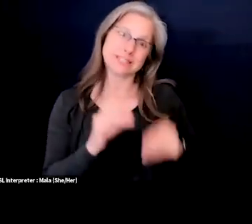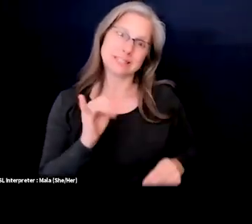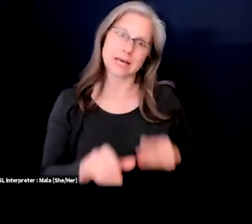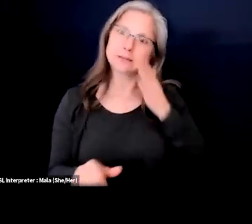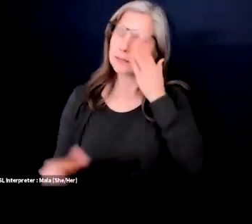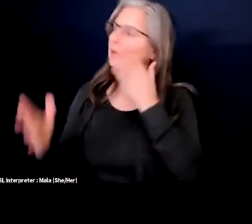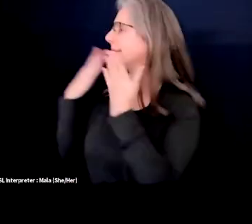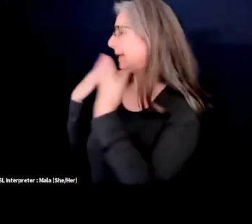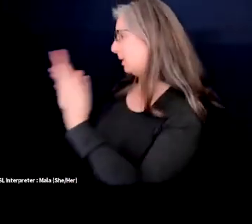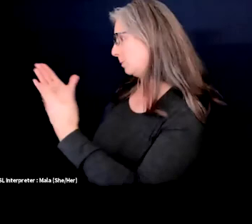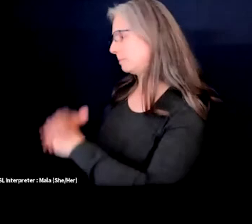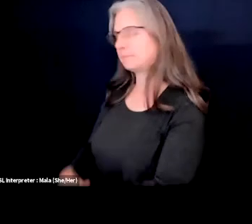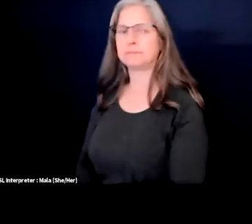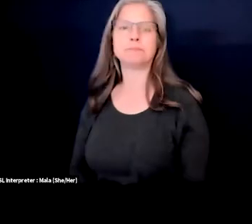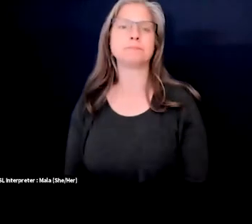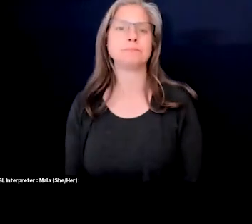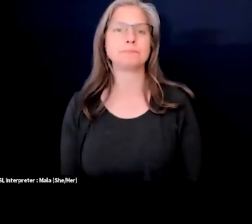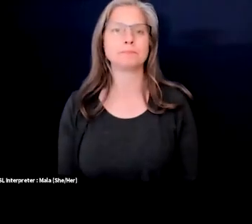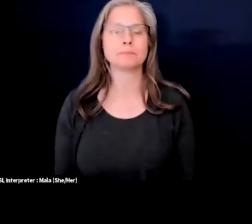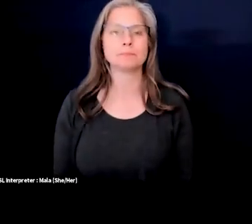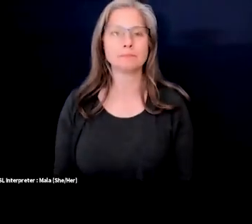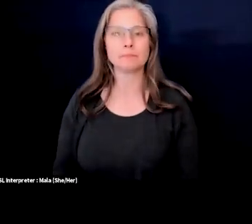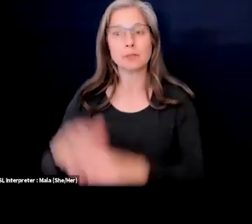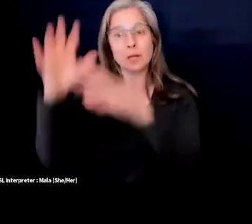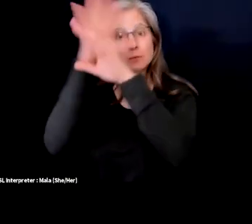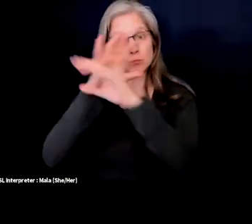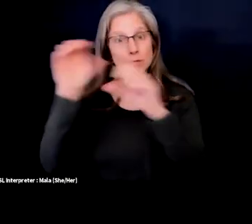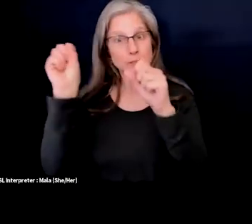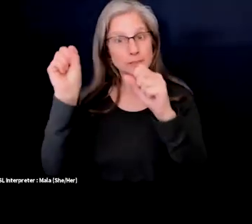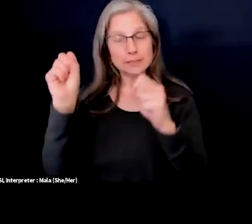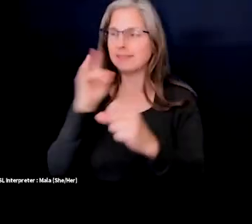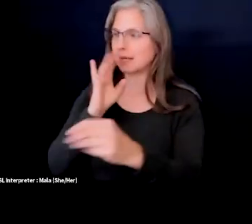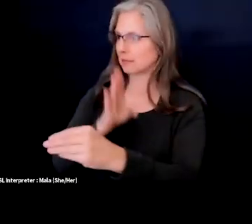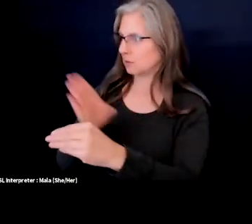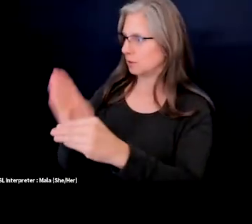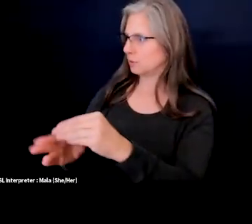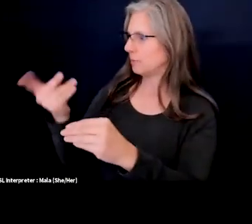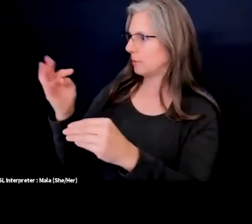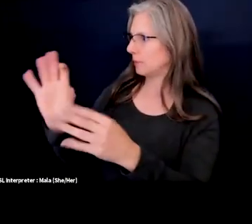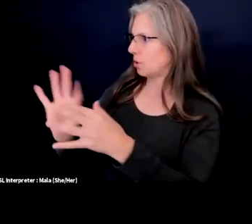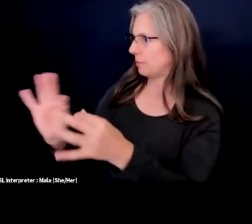thank you. And President Ford, that concludes public comment.